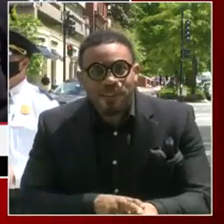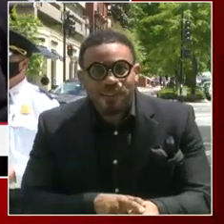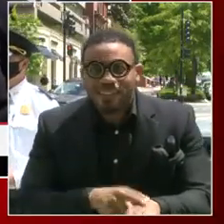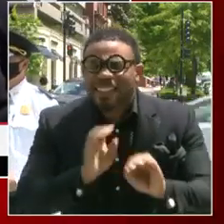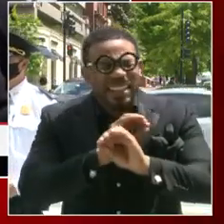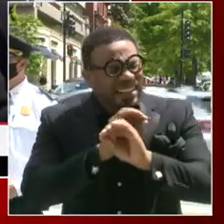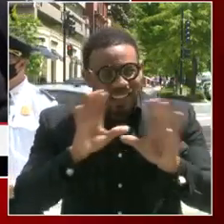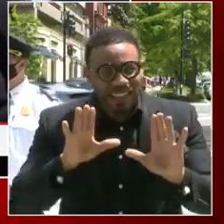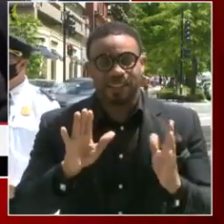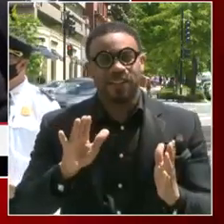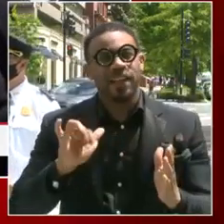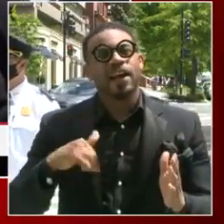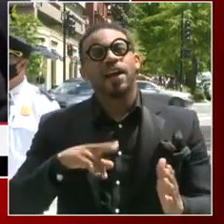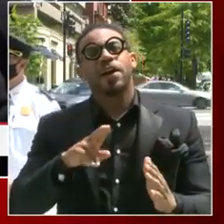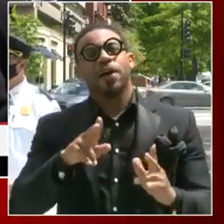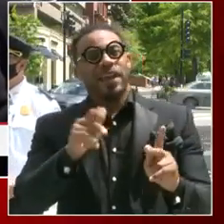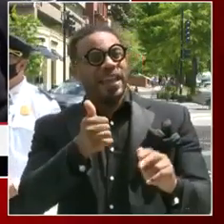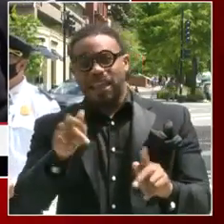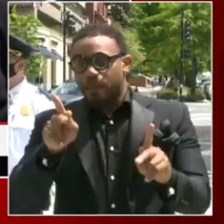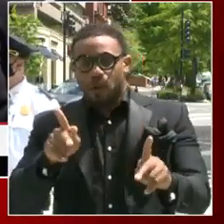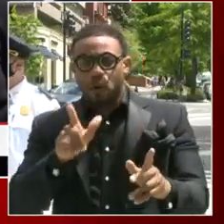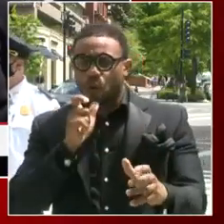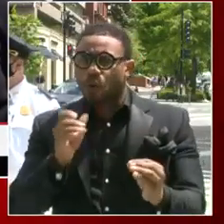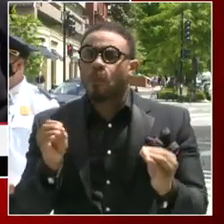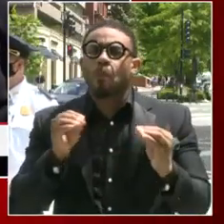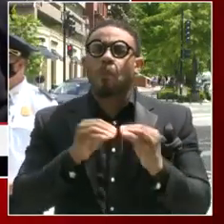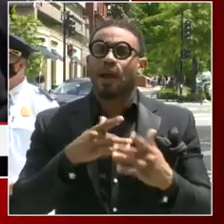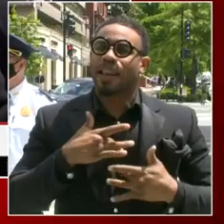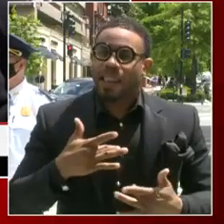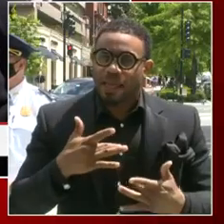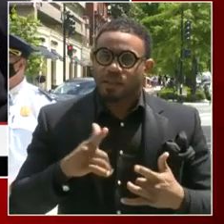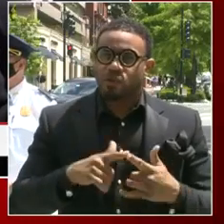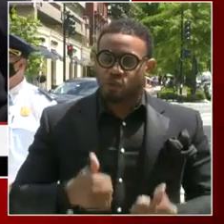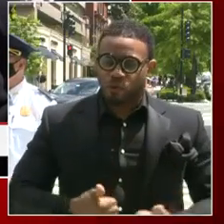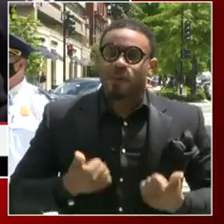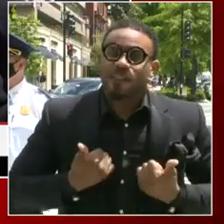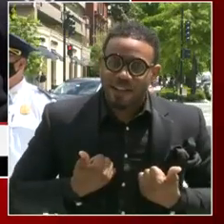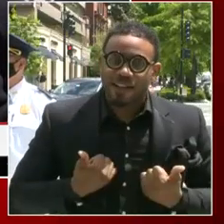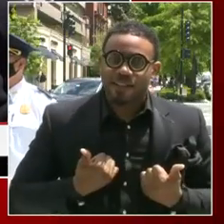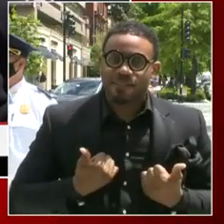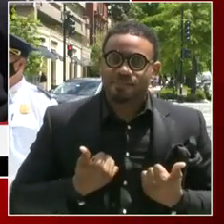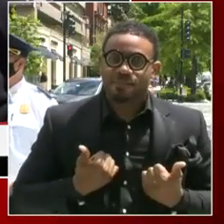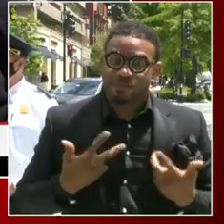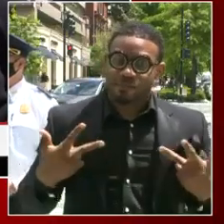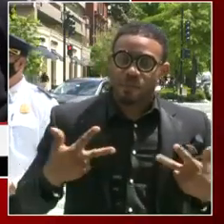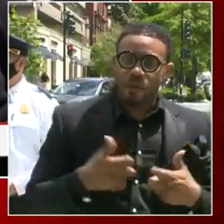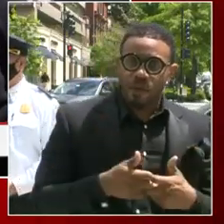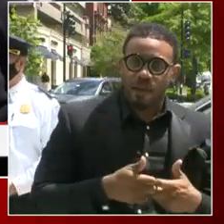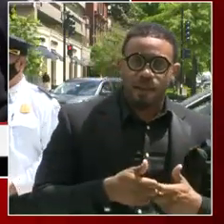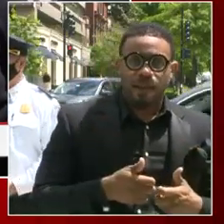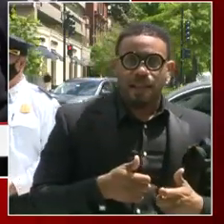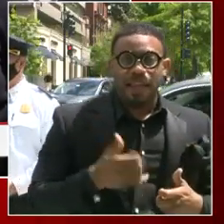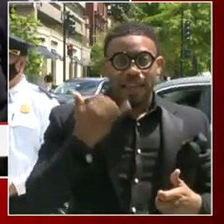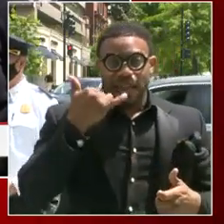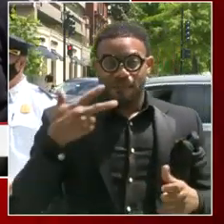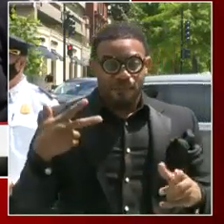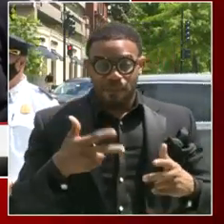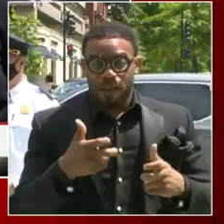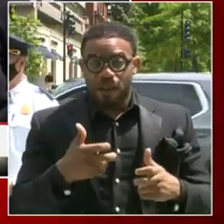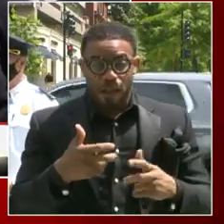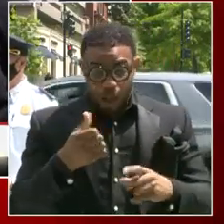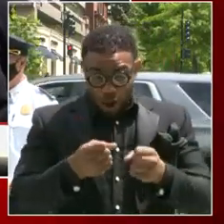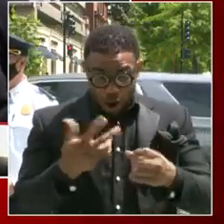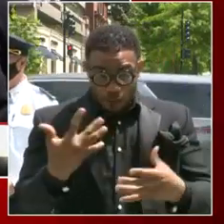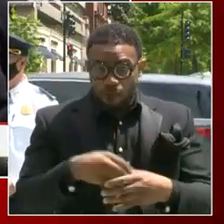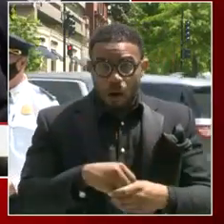is clear that a person is much more likely to survive a crash if the vehicles